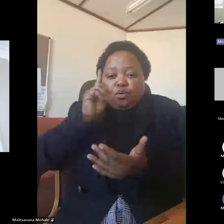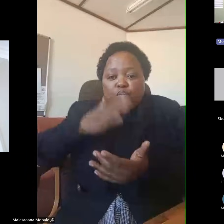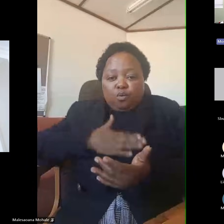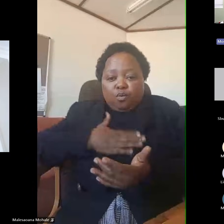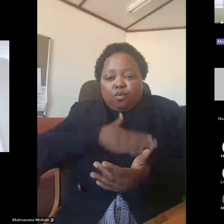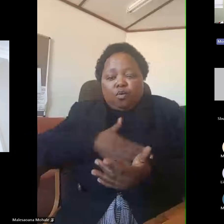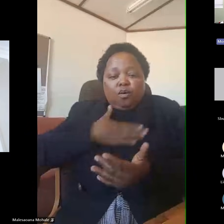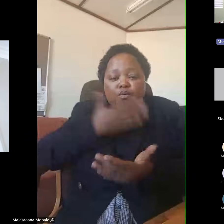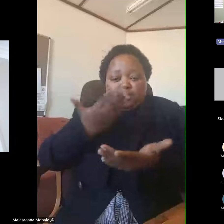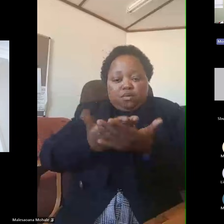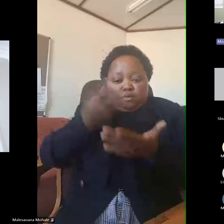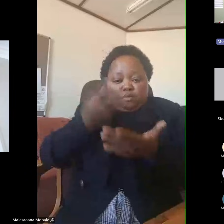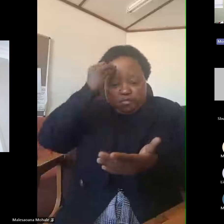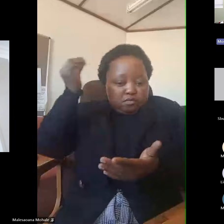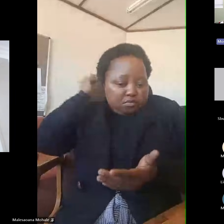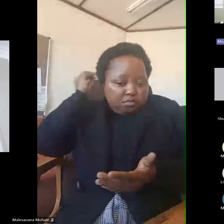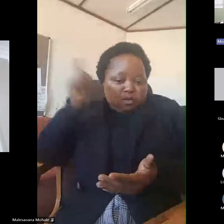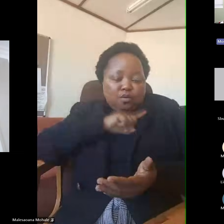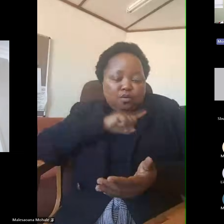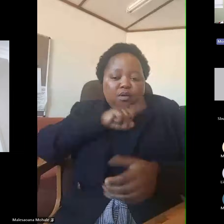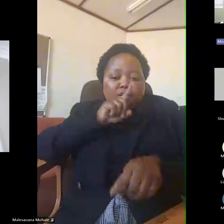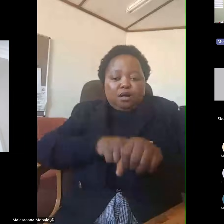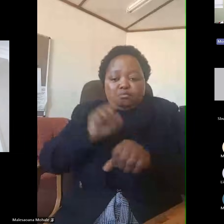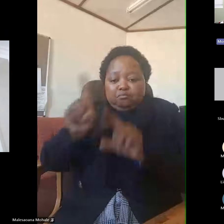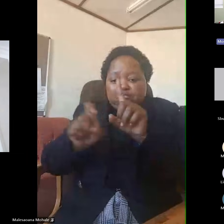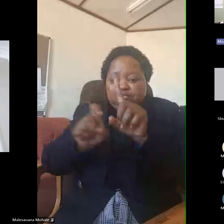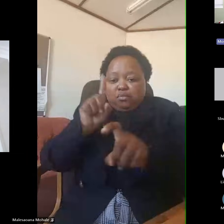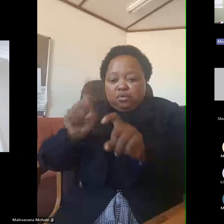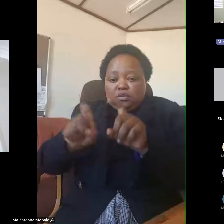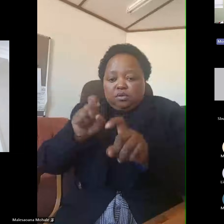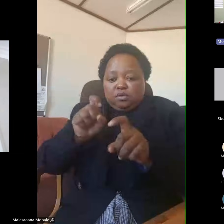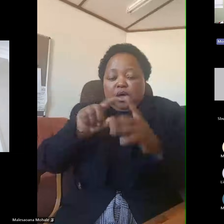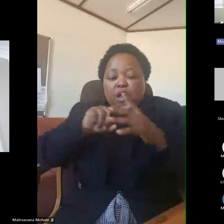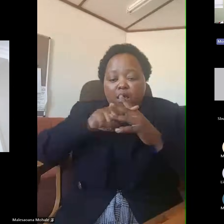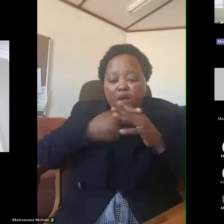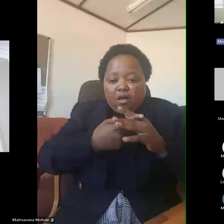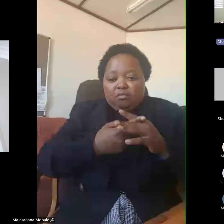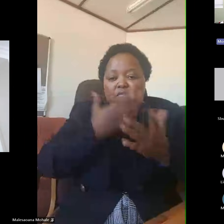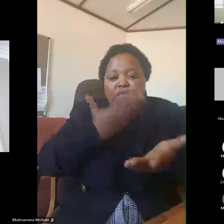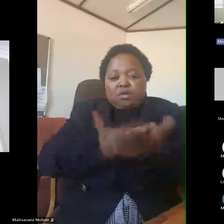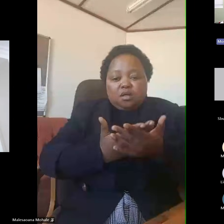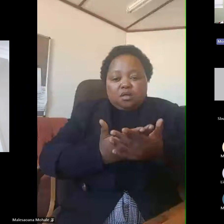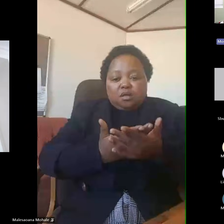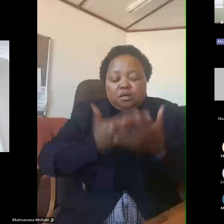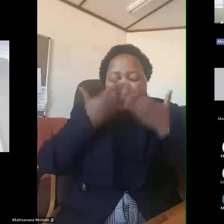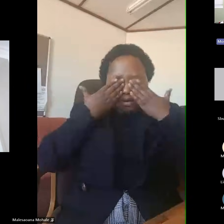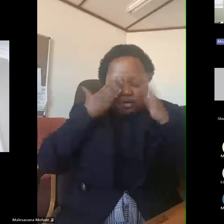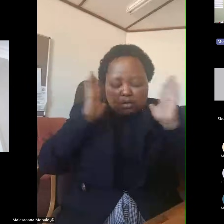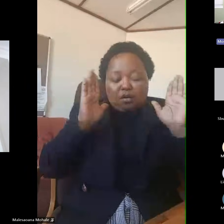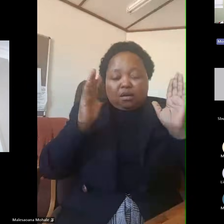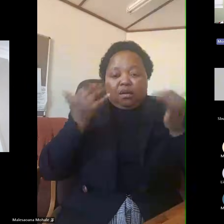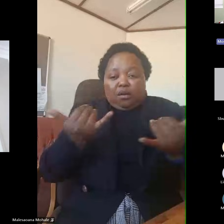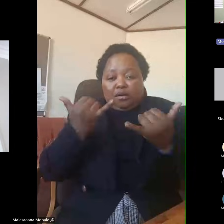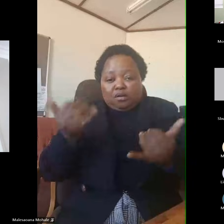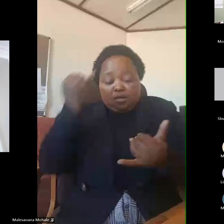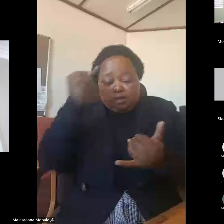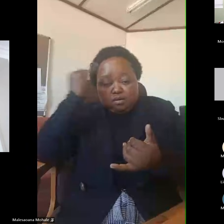go to the Q&A sessions, you are still clear on the issues that Tanya